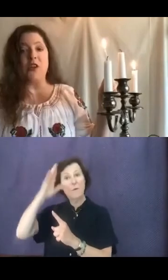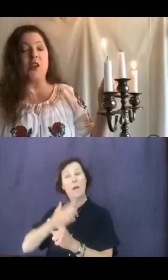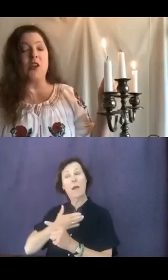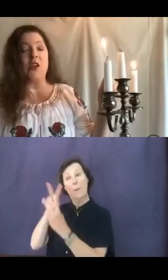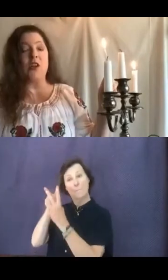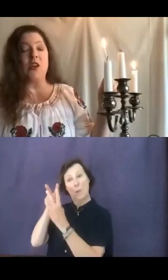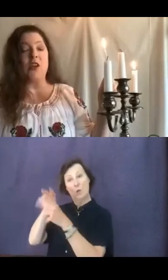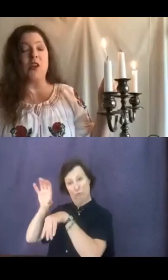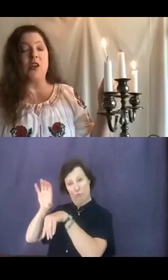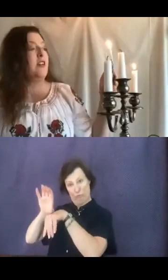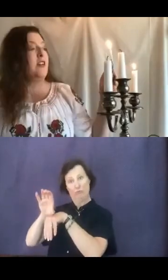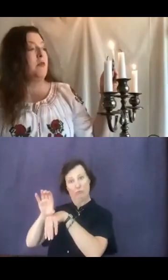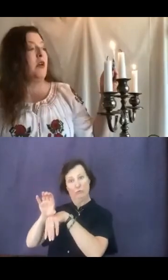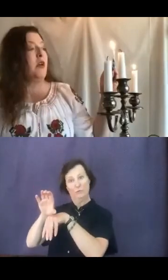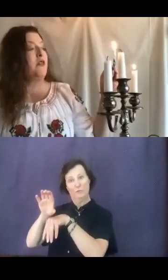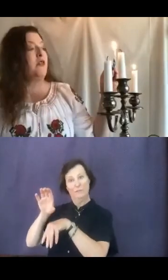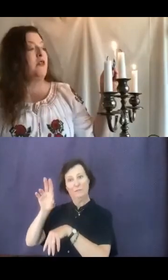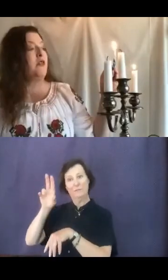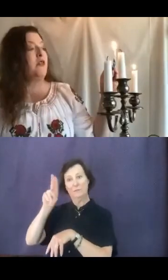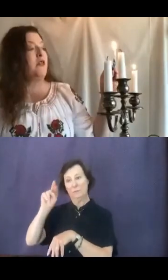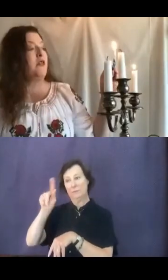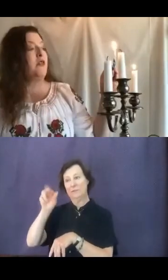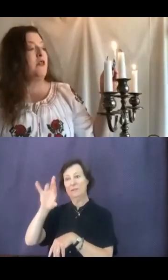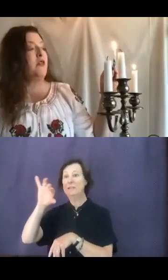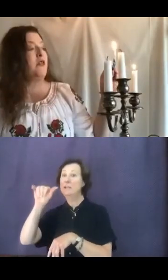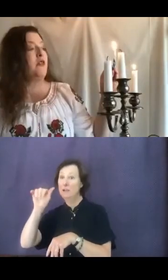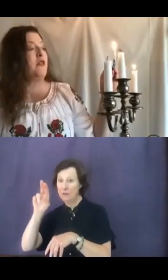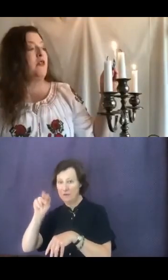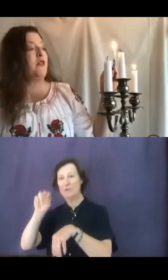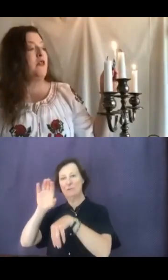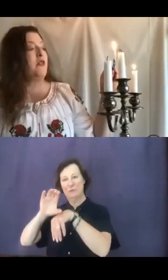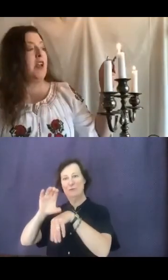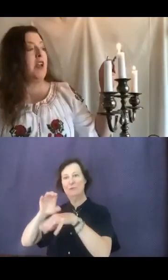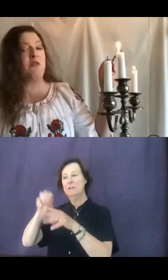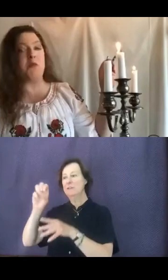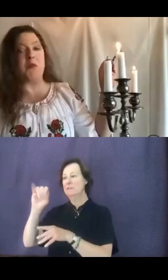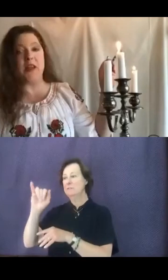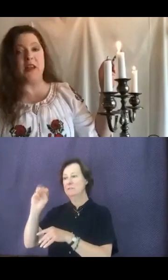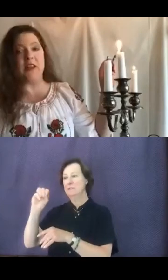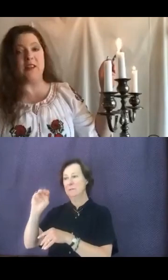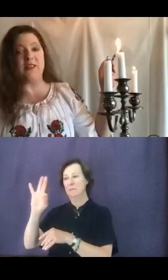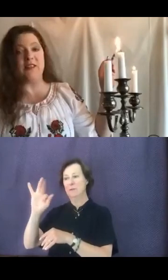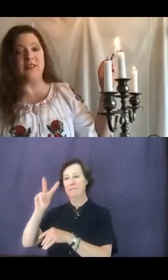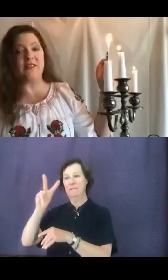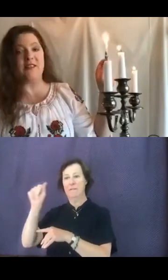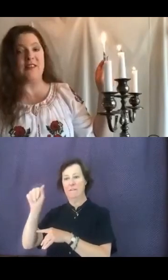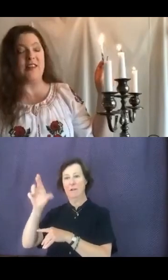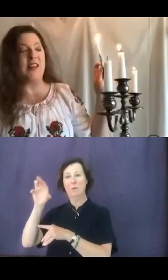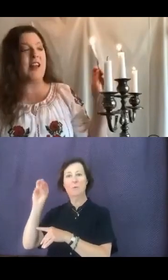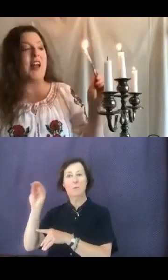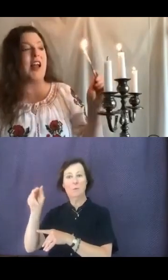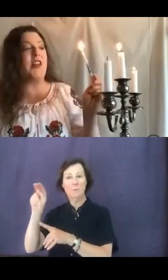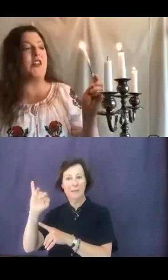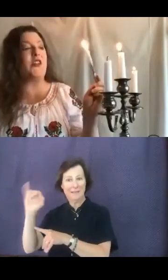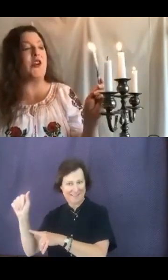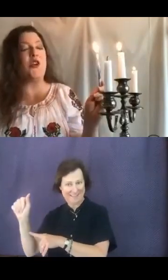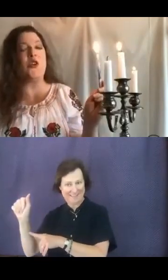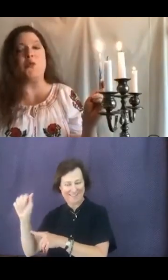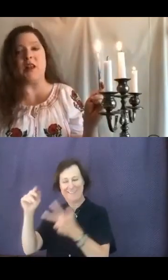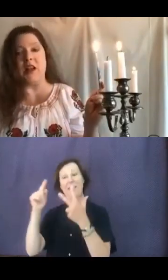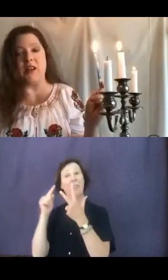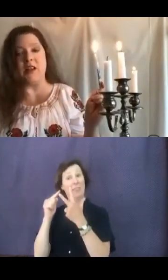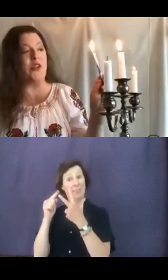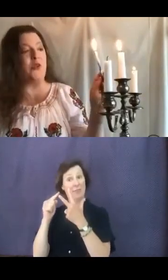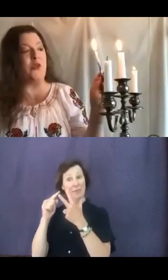church, Unitarian Partner Church in Šiman, Transylvania, Romania. And the third